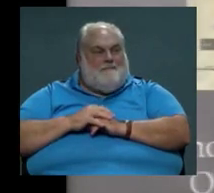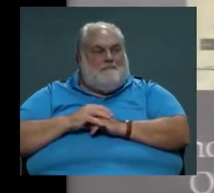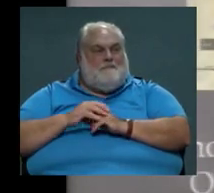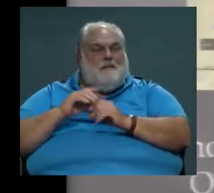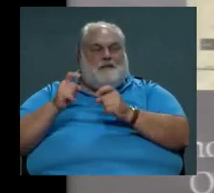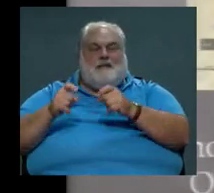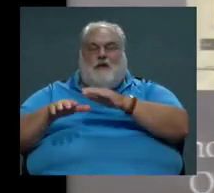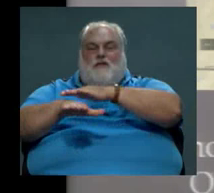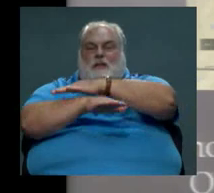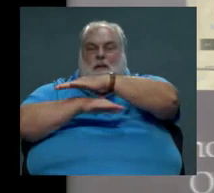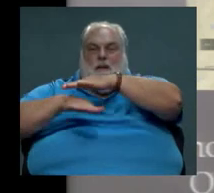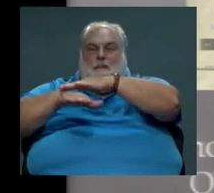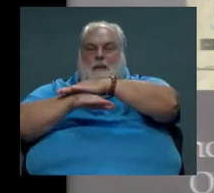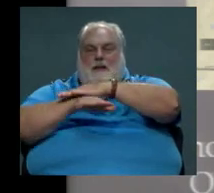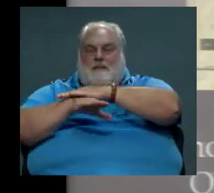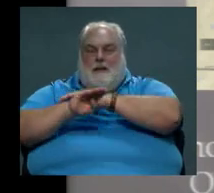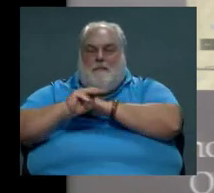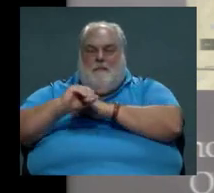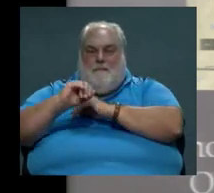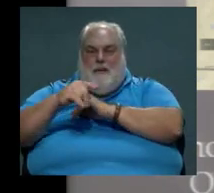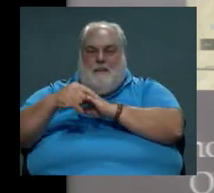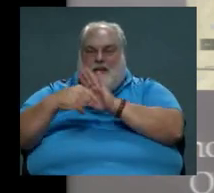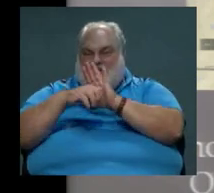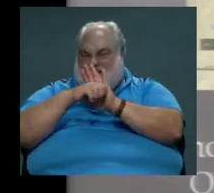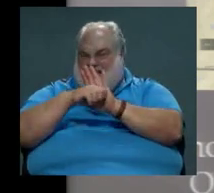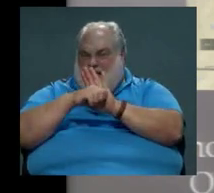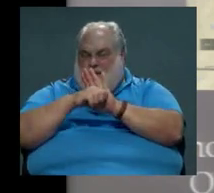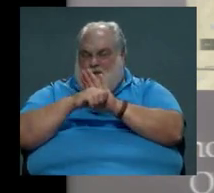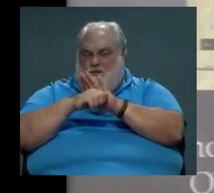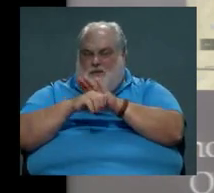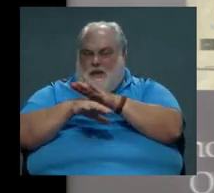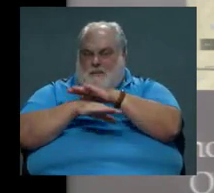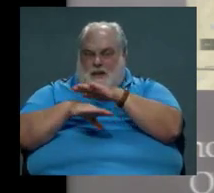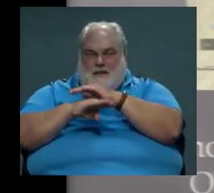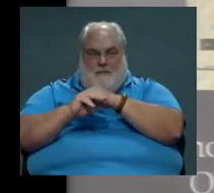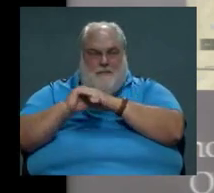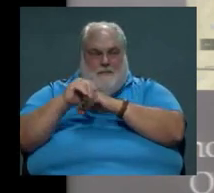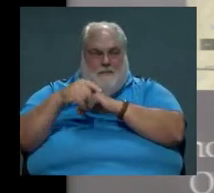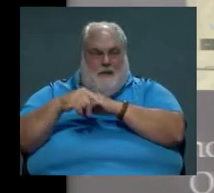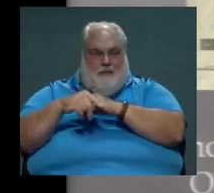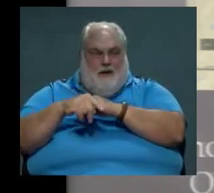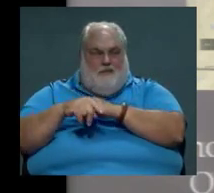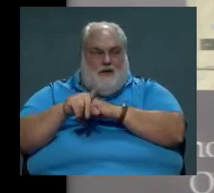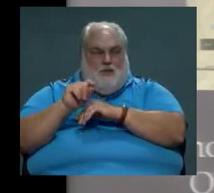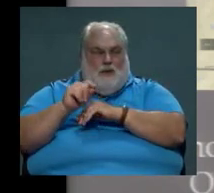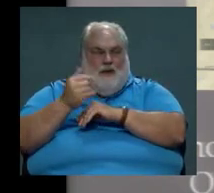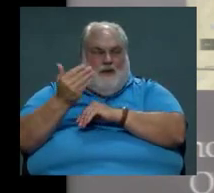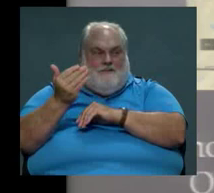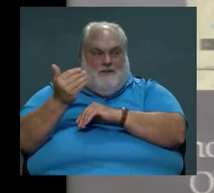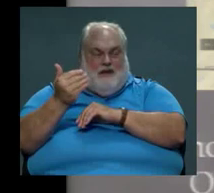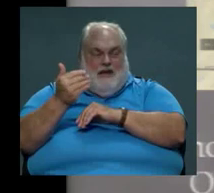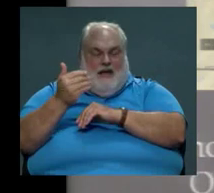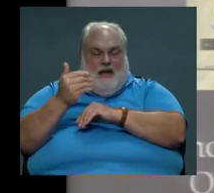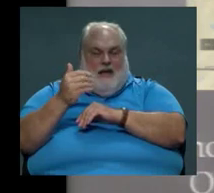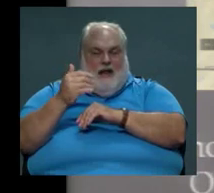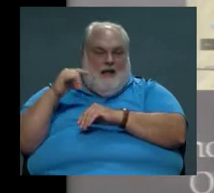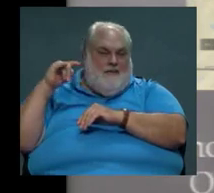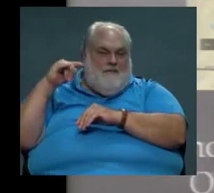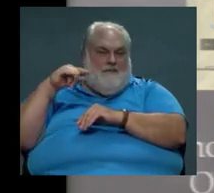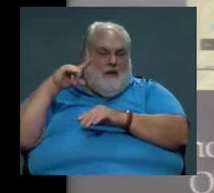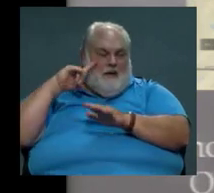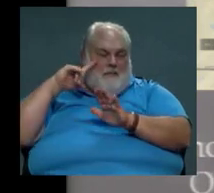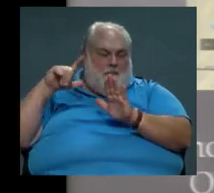base map. The examples I've shown are just on the basic base map, but we've got 2015 aerials,